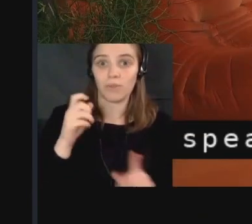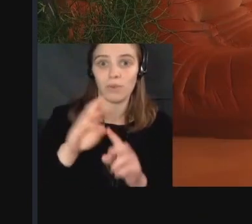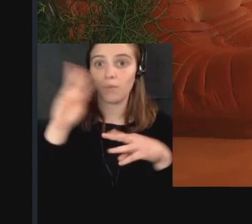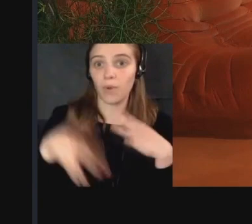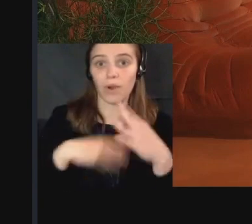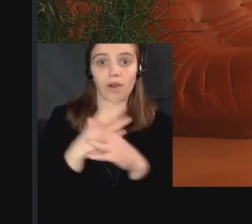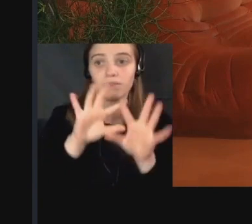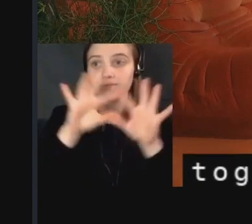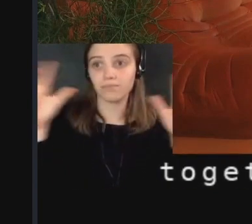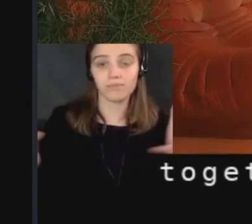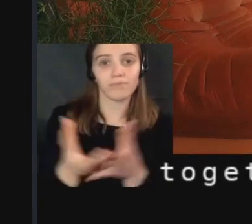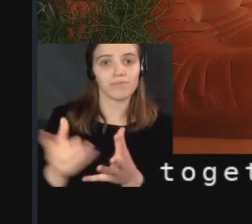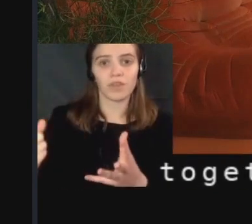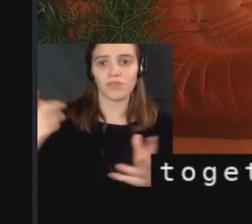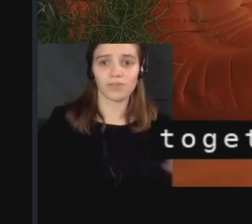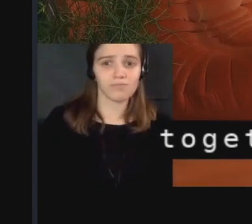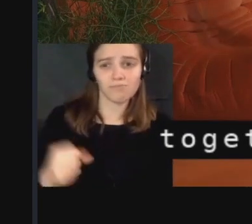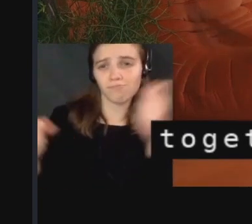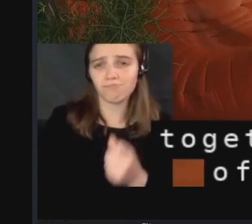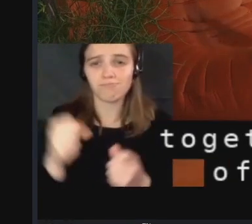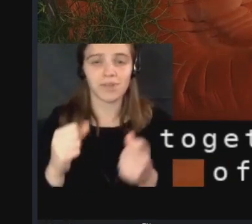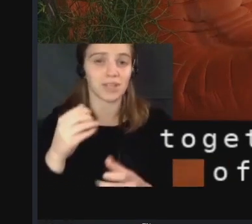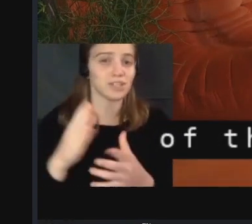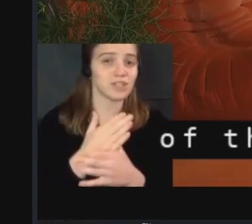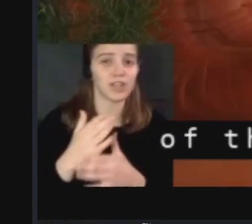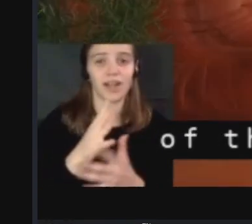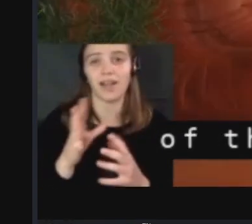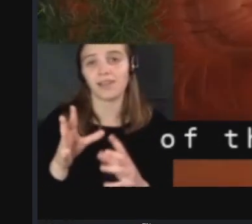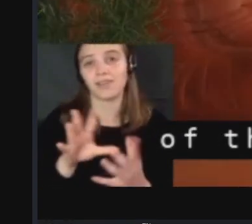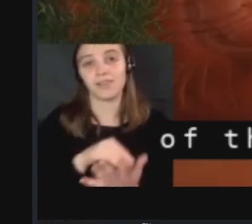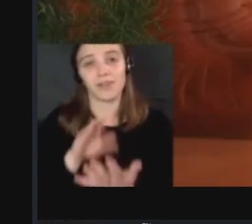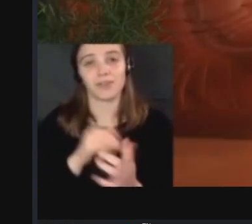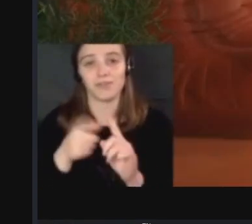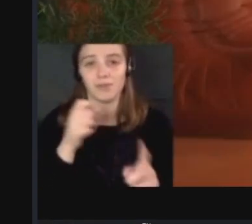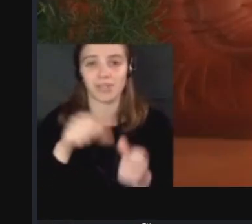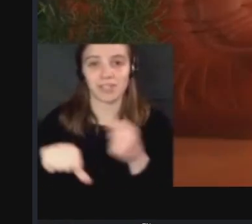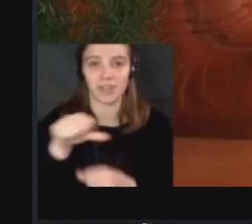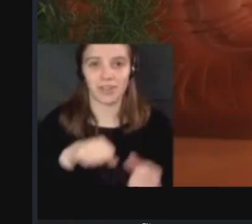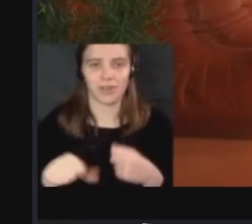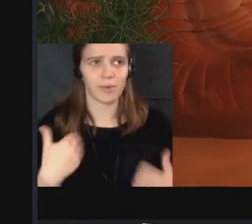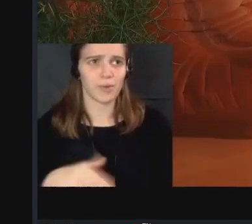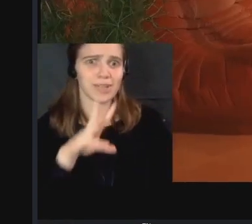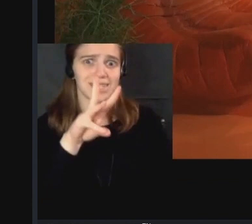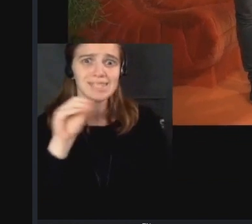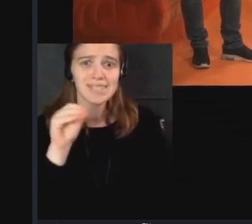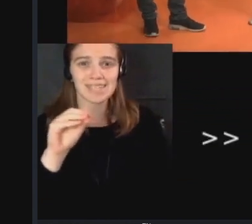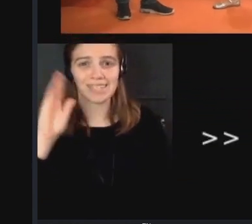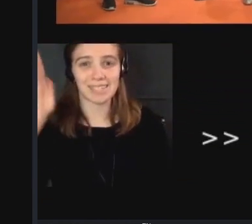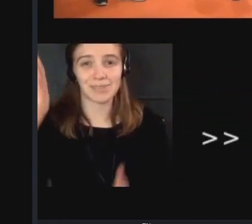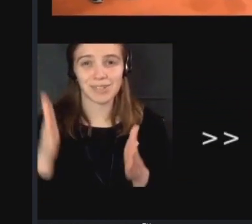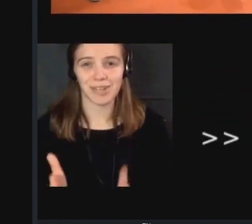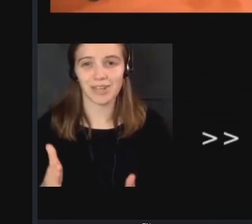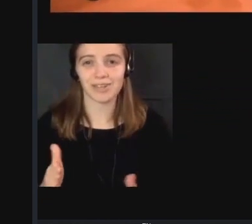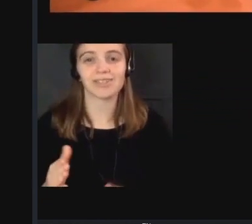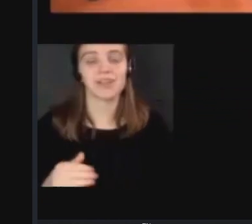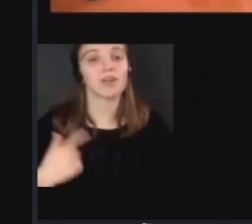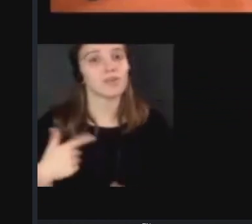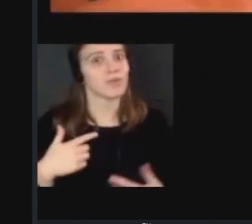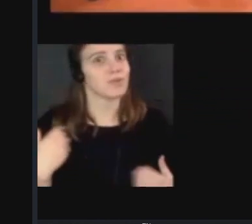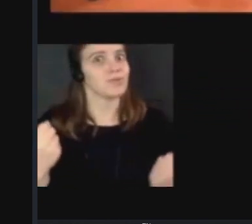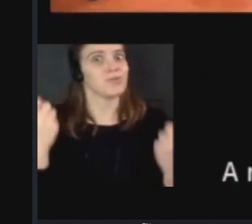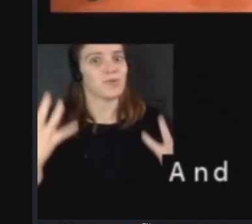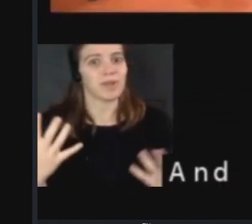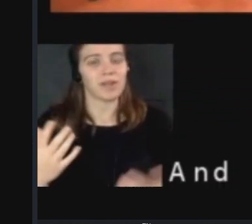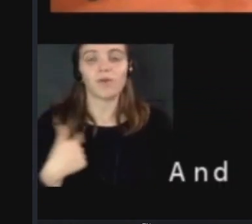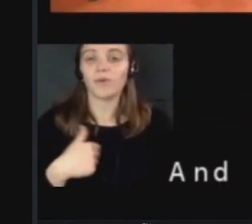to share and learn from each other. 60 whole speakers. It's so many. And before we get started, we'd love to just take a minute